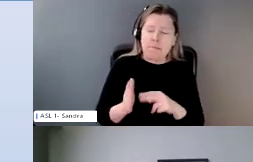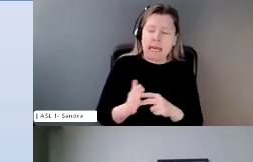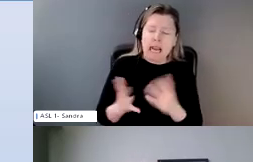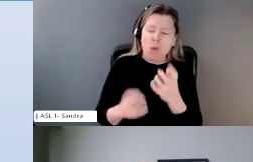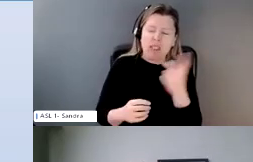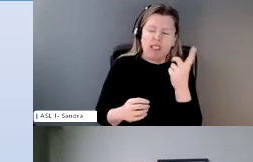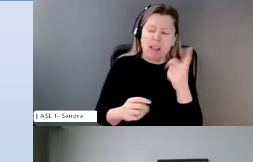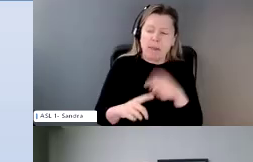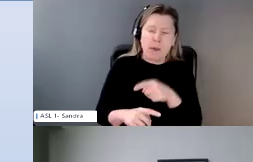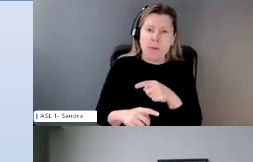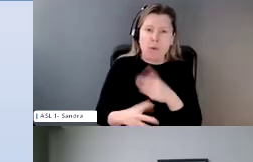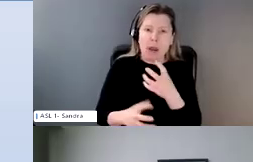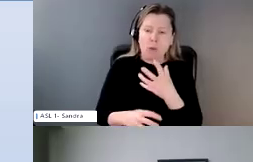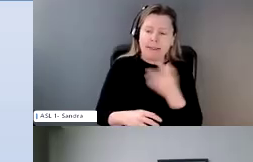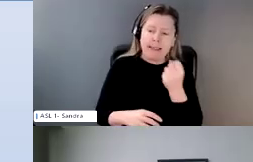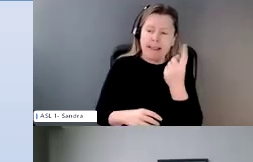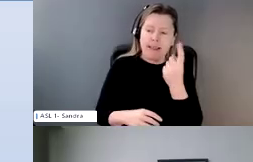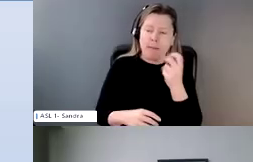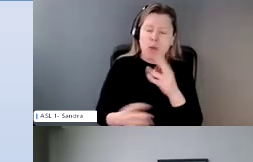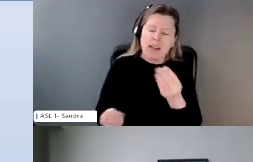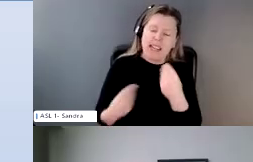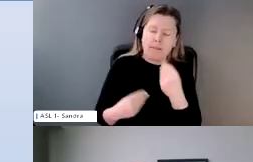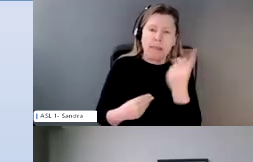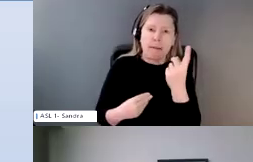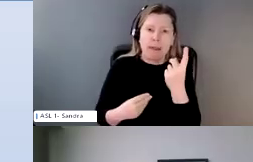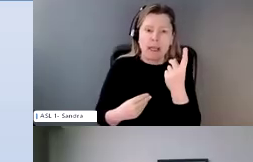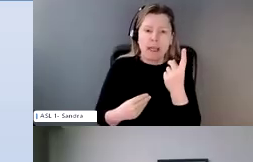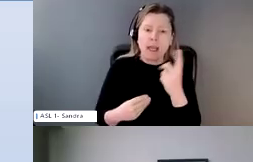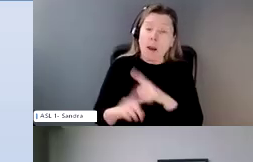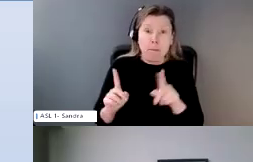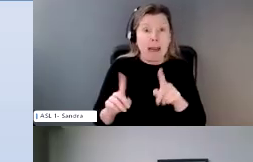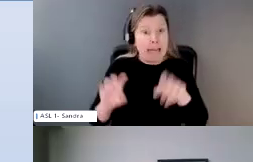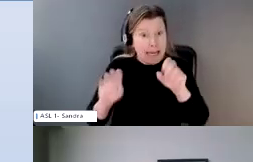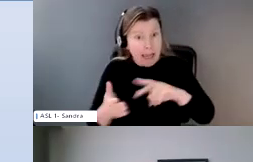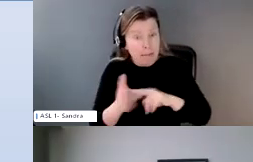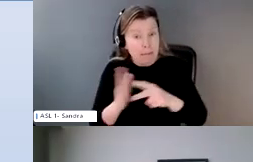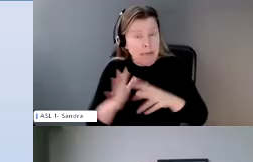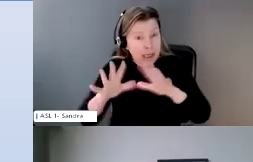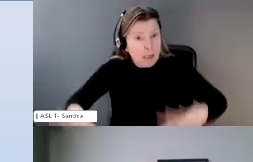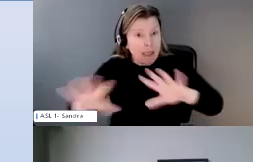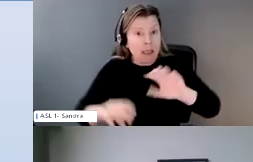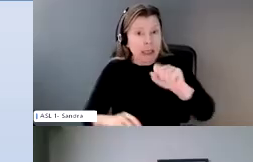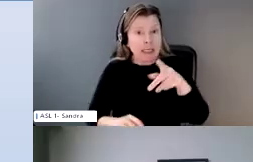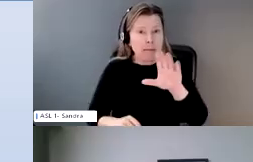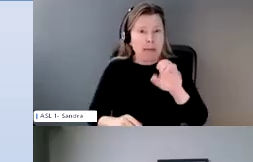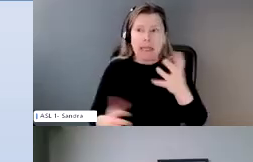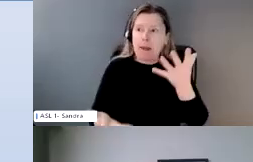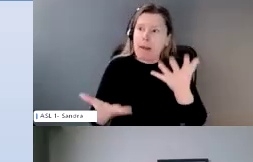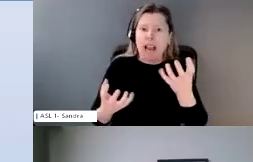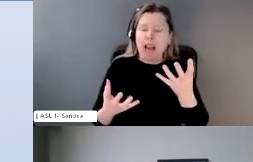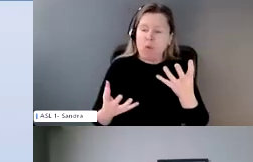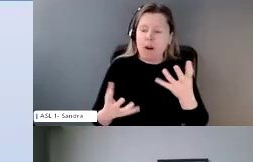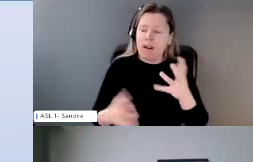take something from somebody else, but that also might involve space. And maybe wanting ownership of seating